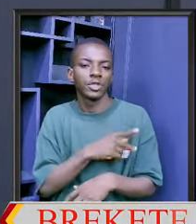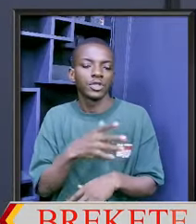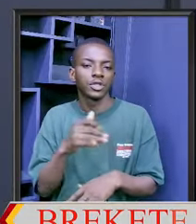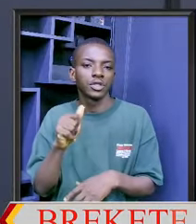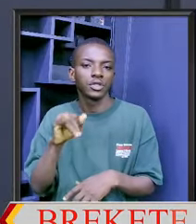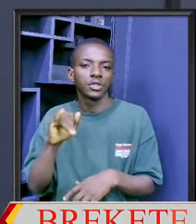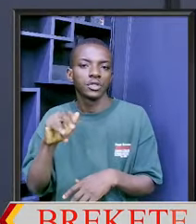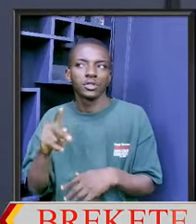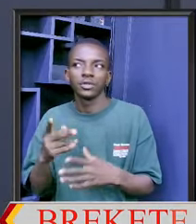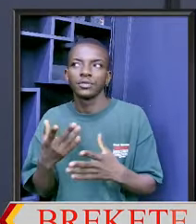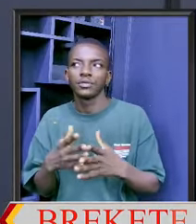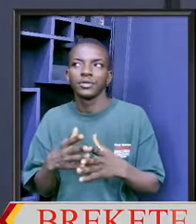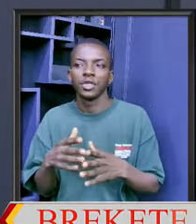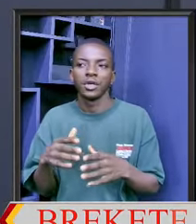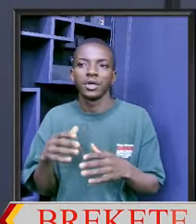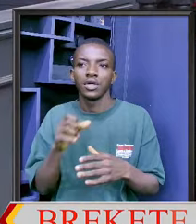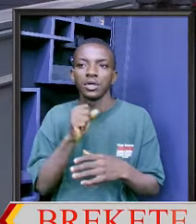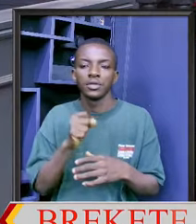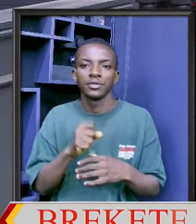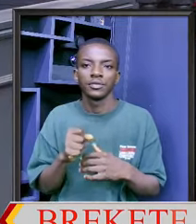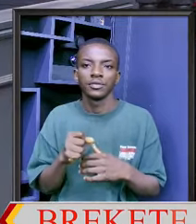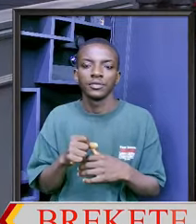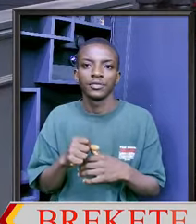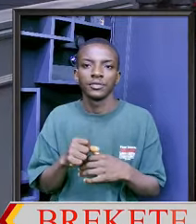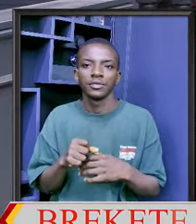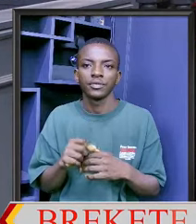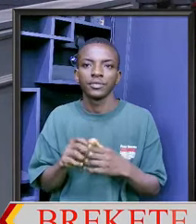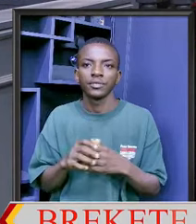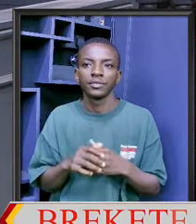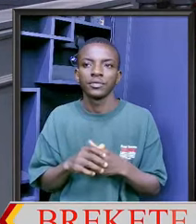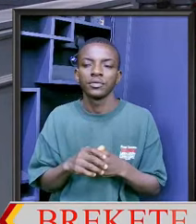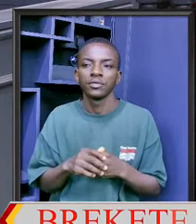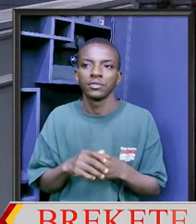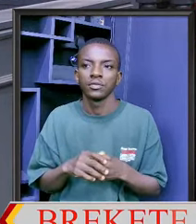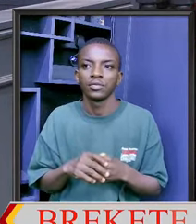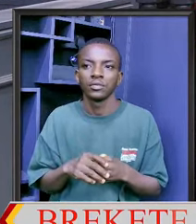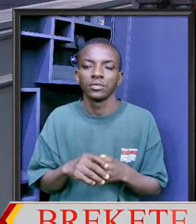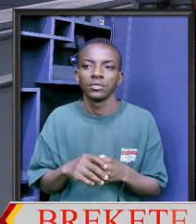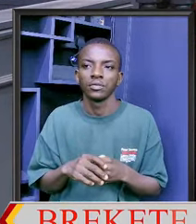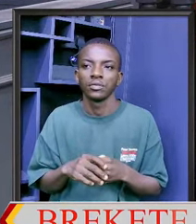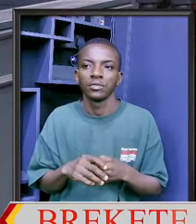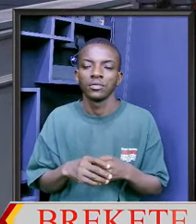appreciate Consultant Ike. Elder, carry microphone. See, I'm near you, sir.